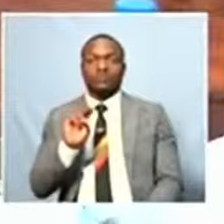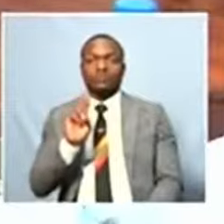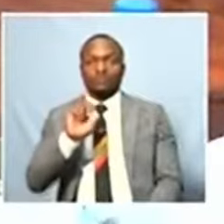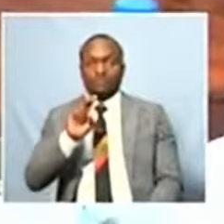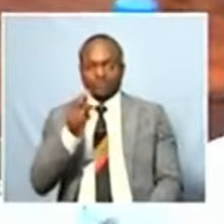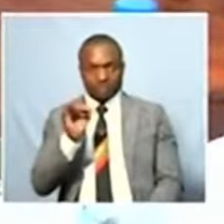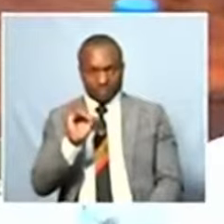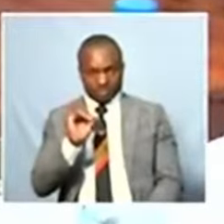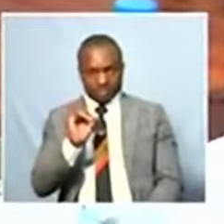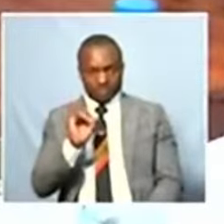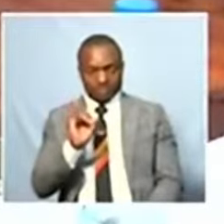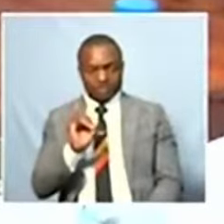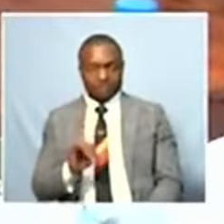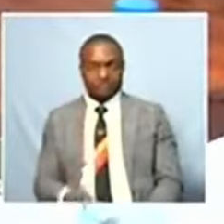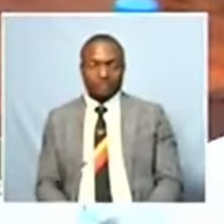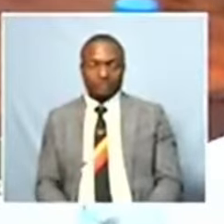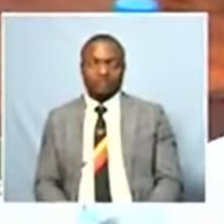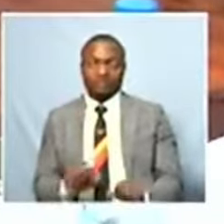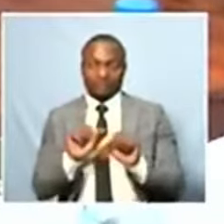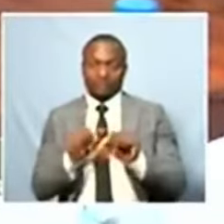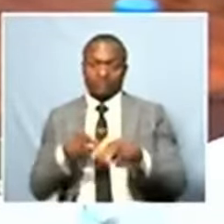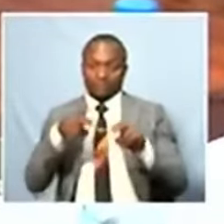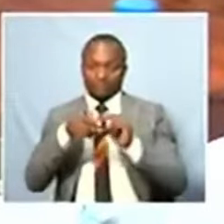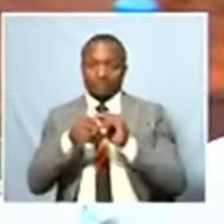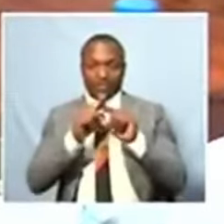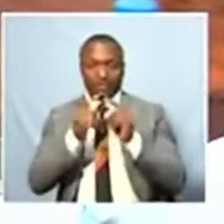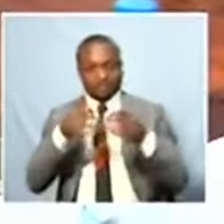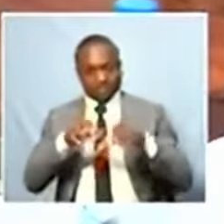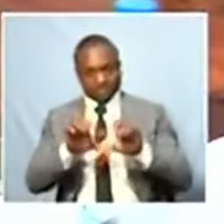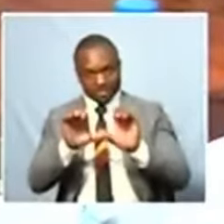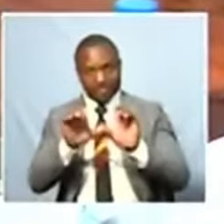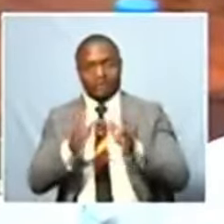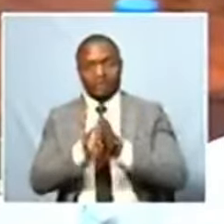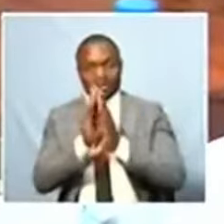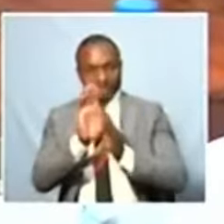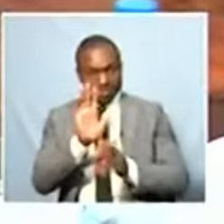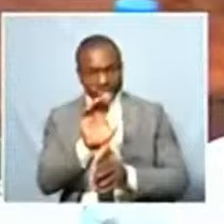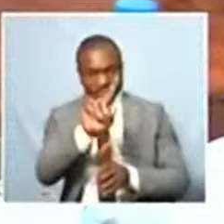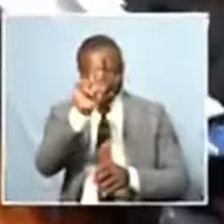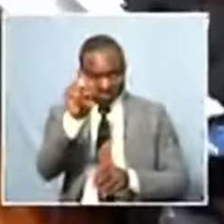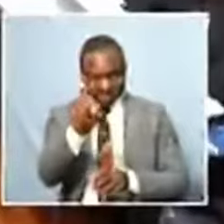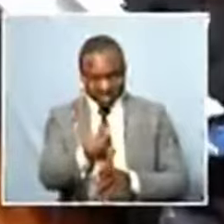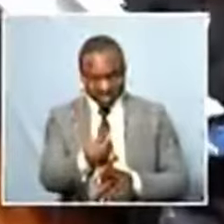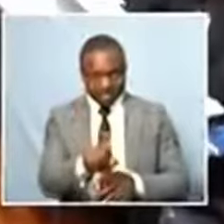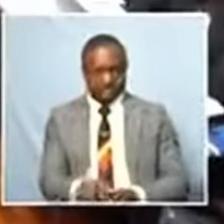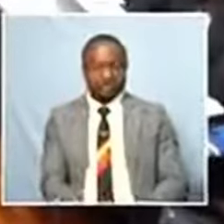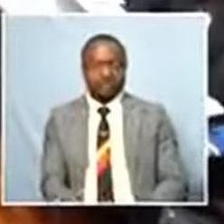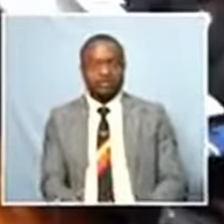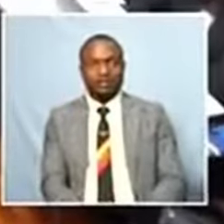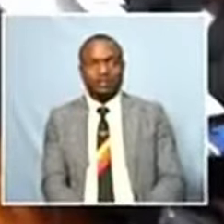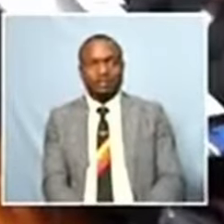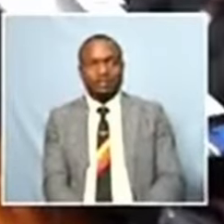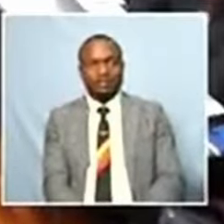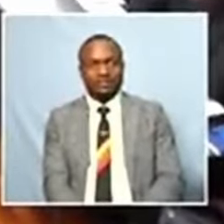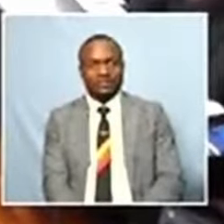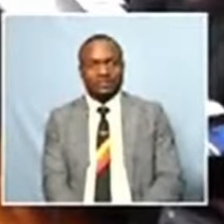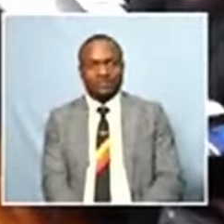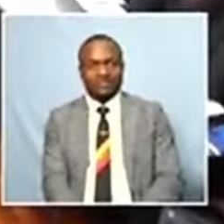Okay, I can still curtail as a chair, but you can go ahead and ask a question. You want to rig?